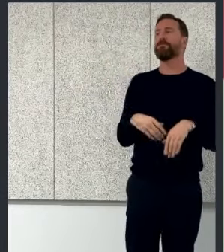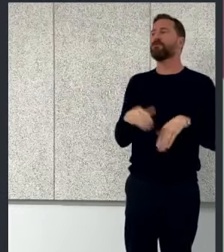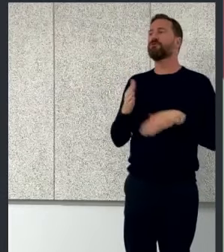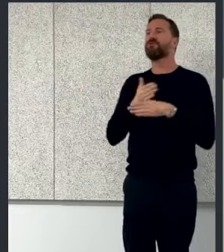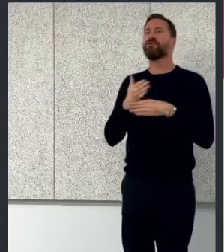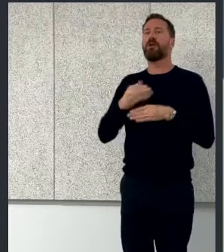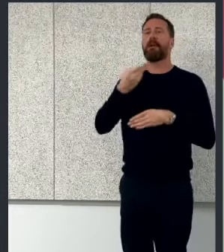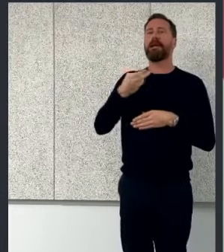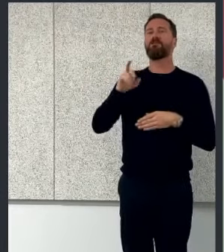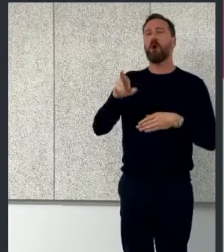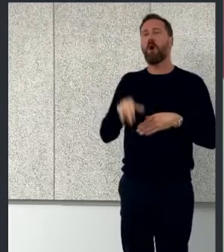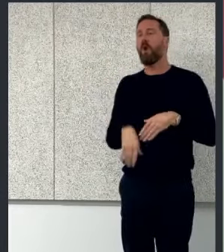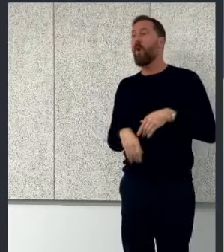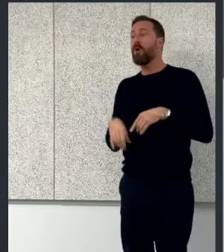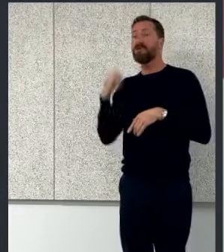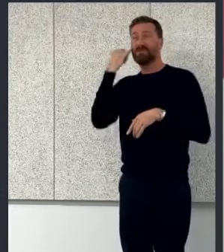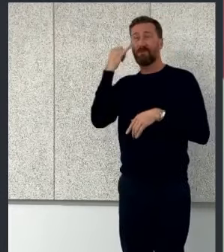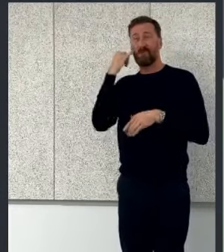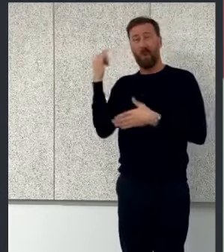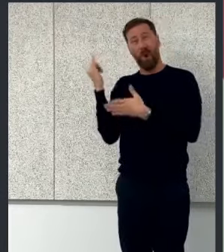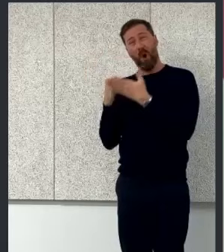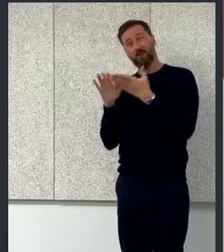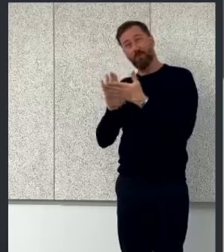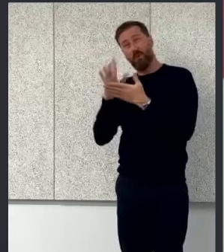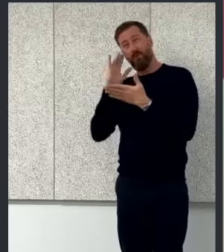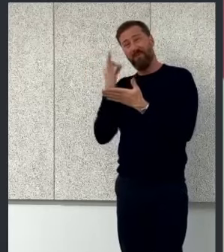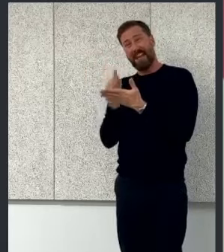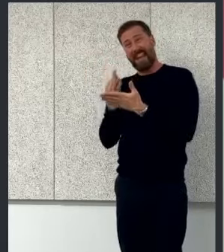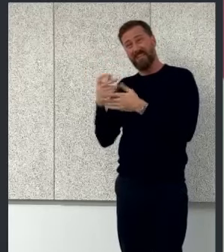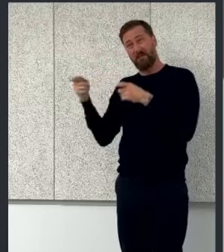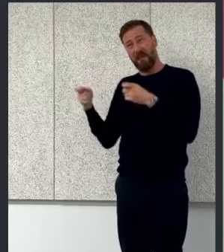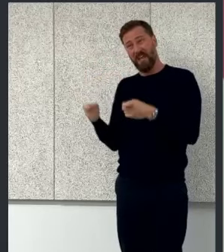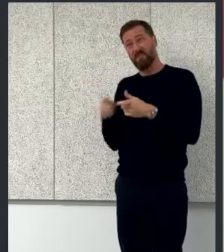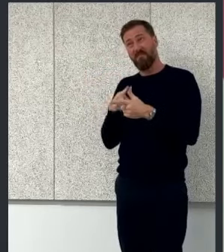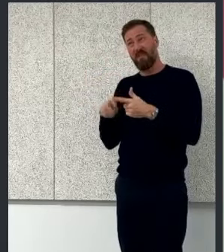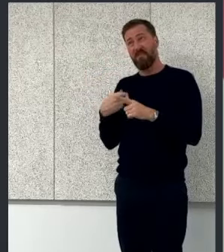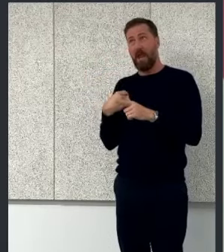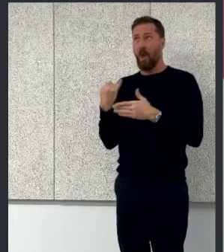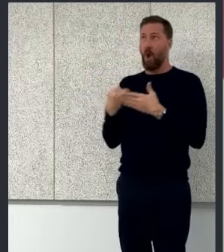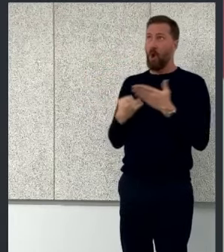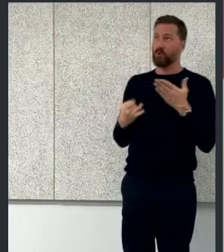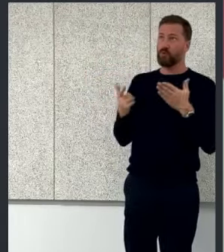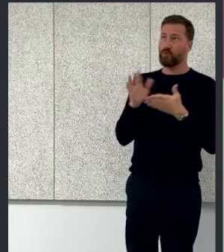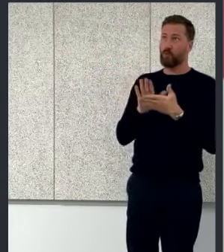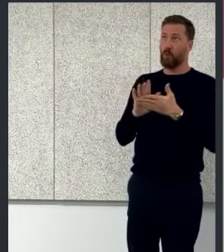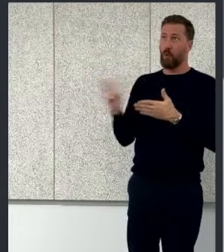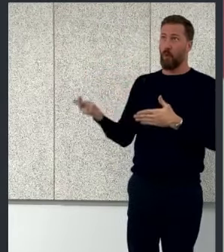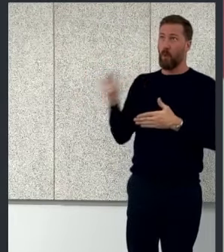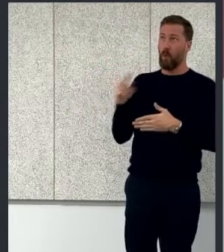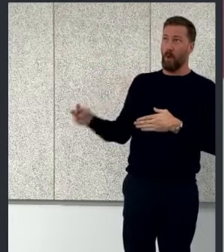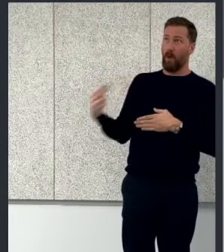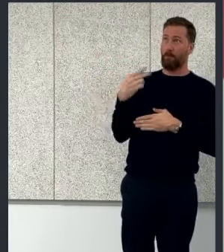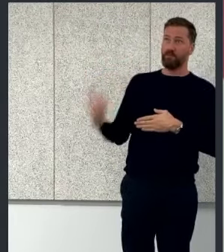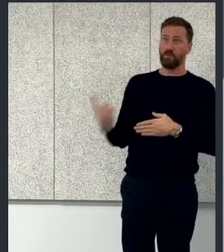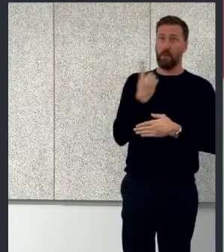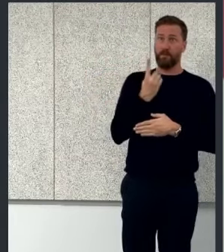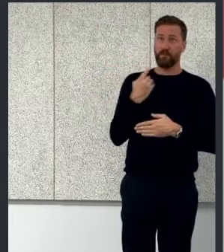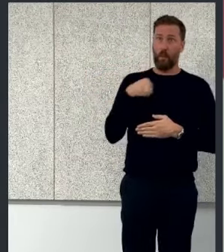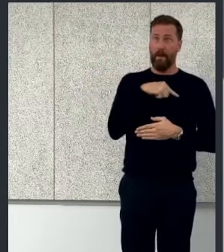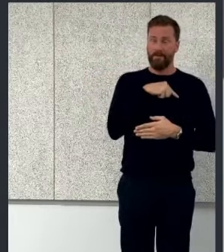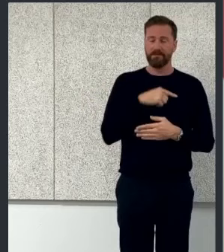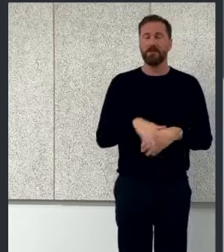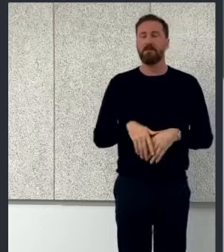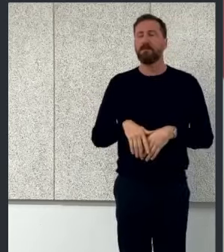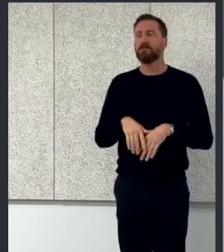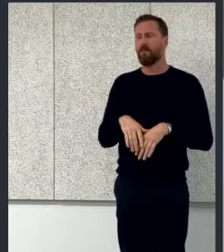financial management, et cetera, and then an arts pool comes to us, right? And so, you know, but visioning that forward, right? And so being able